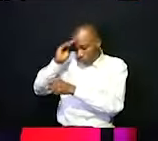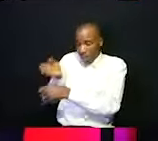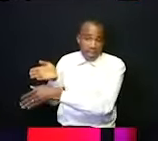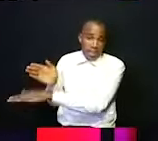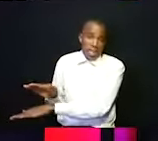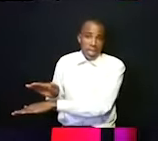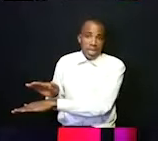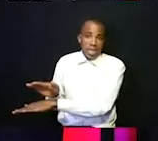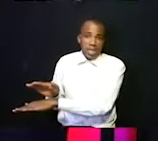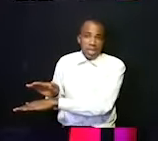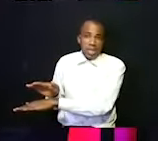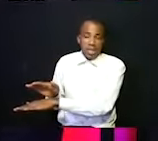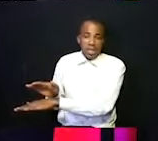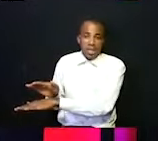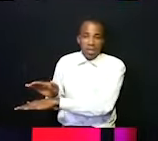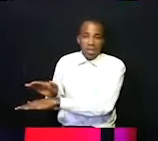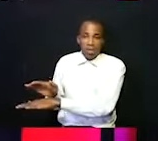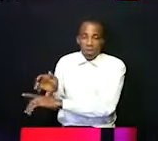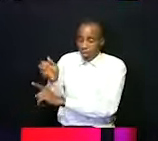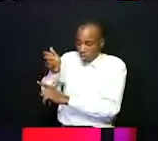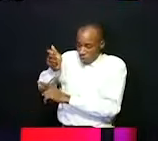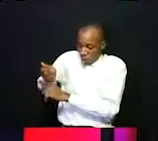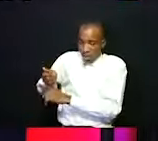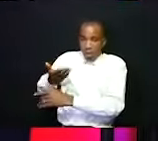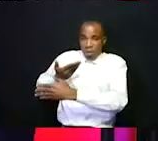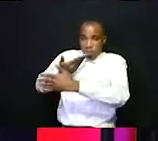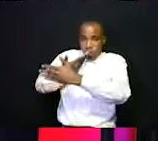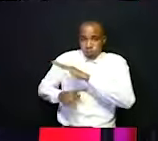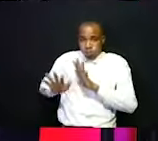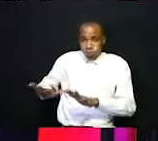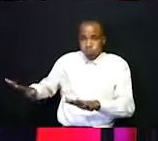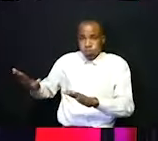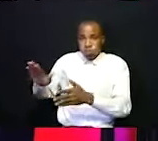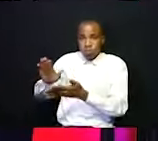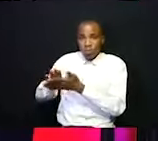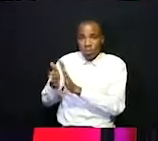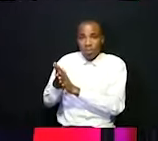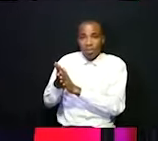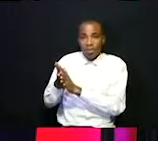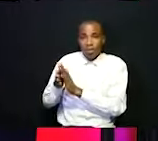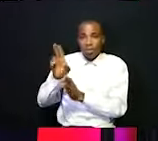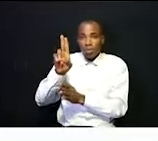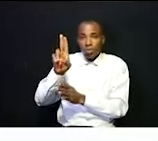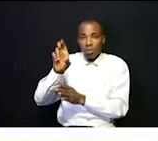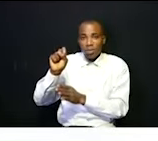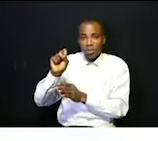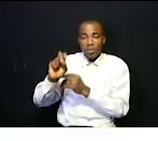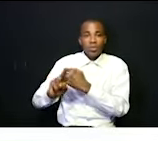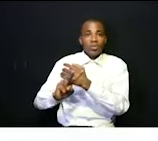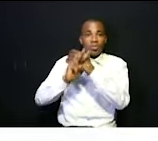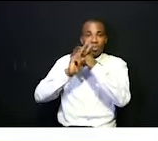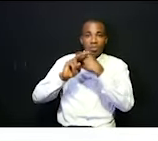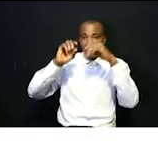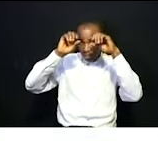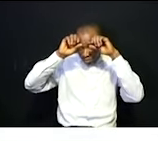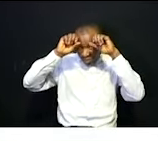Lord, one of his descendants have become U.S. Vice President. In Frisia or